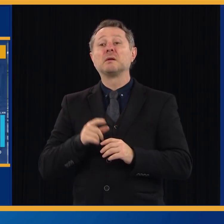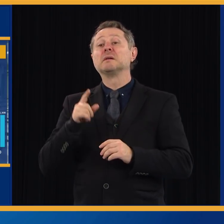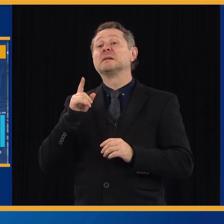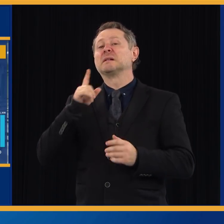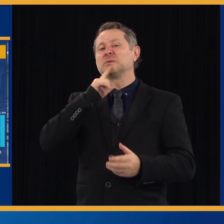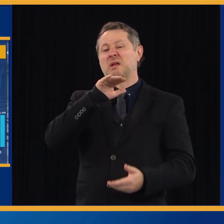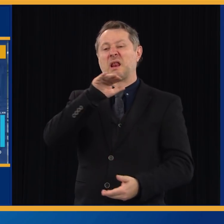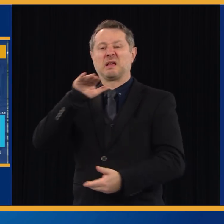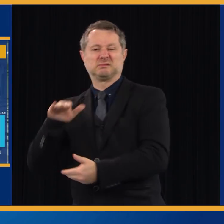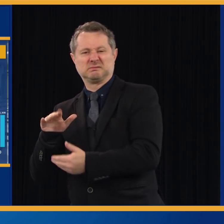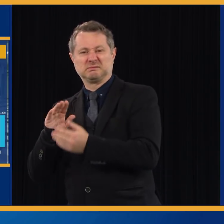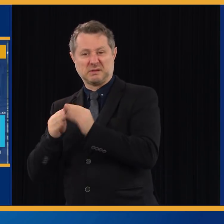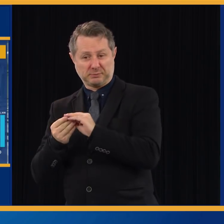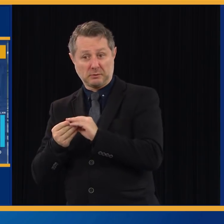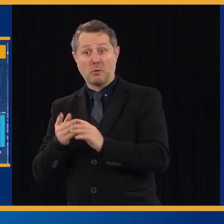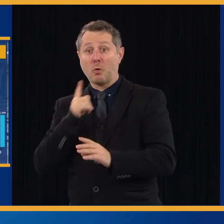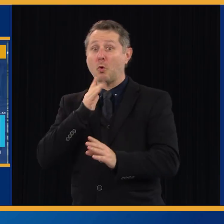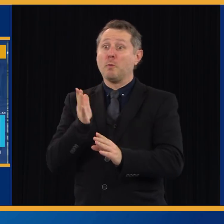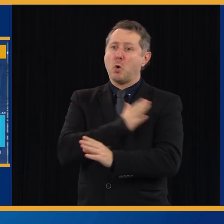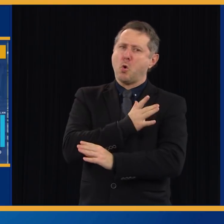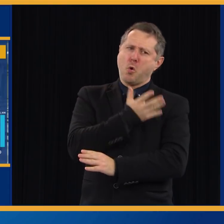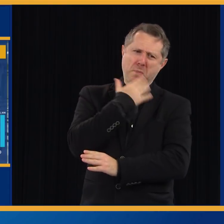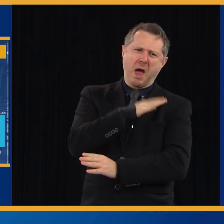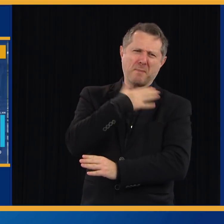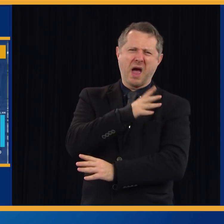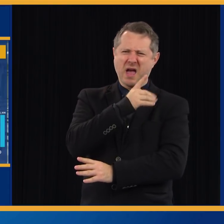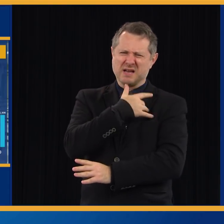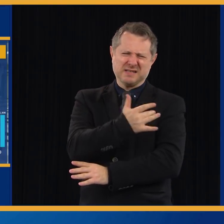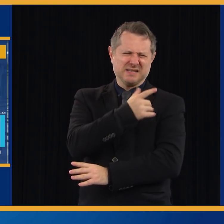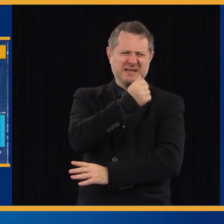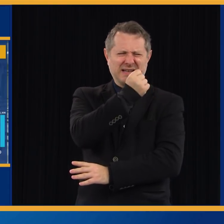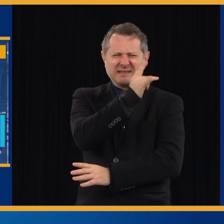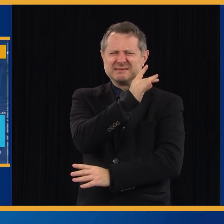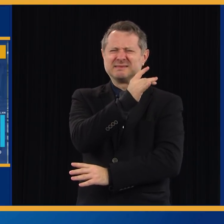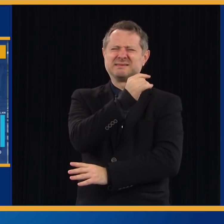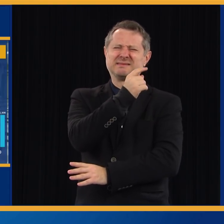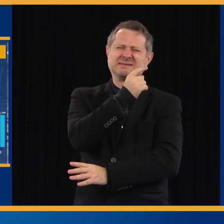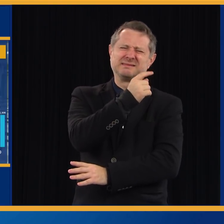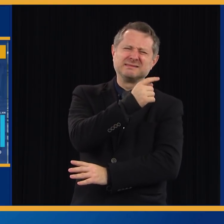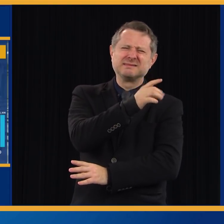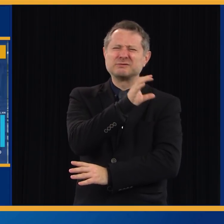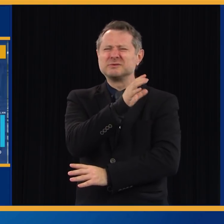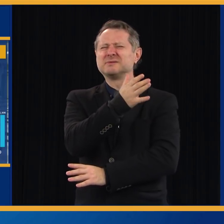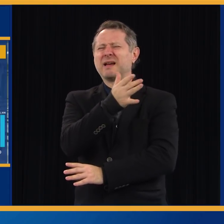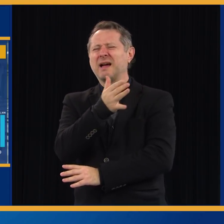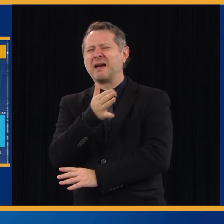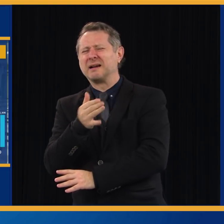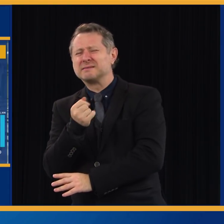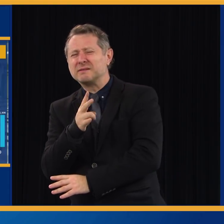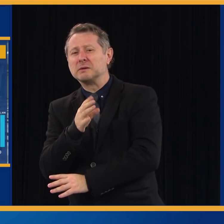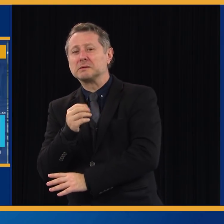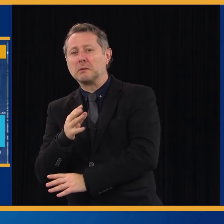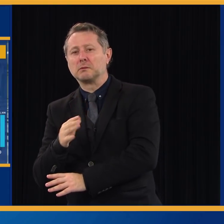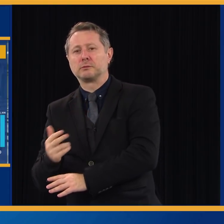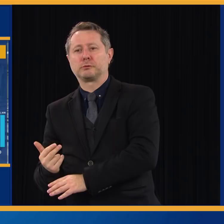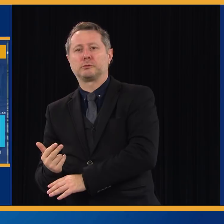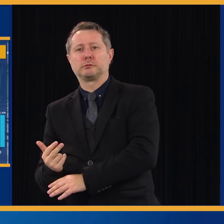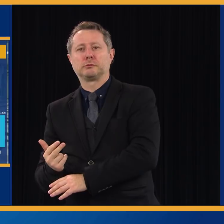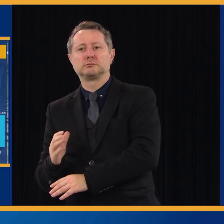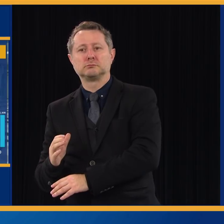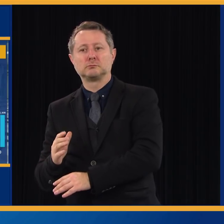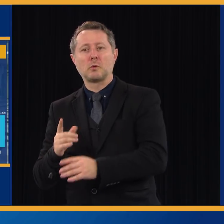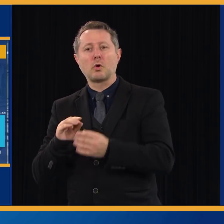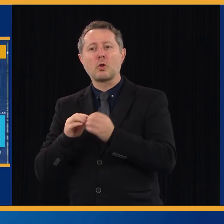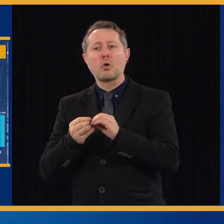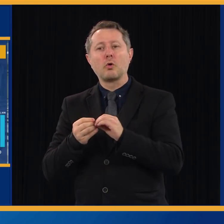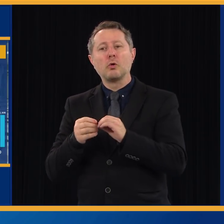what was happening up until then, right? We have to remember our calculus of good, our definition of good has